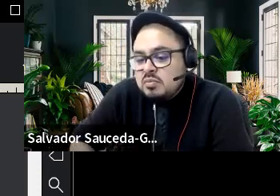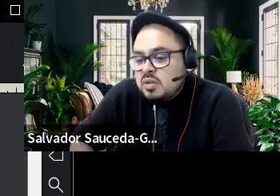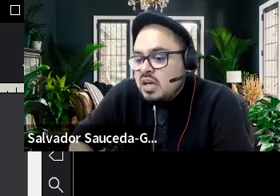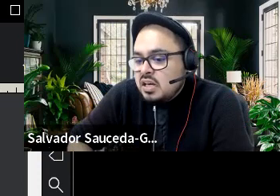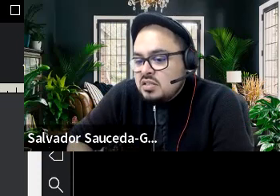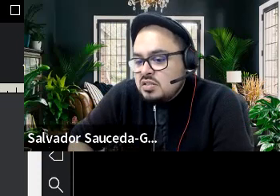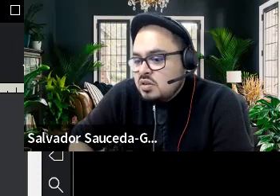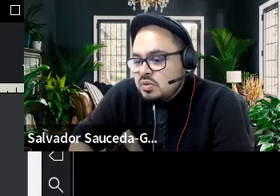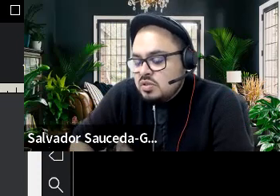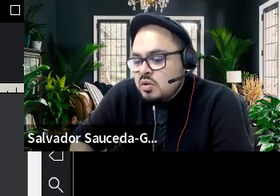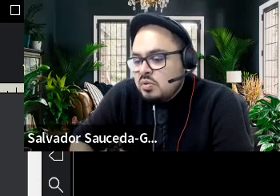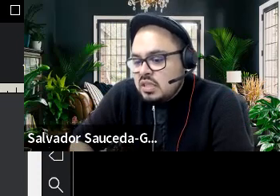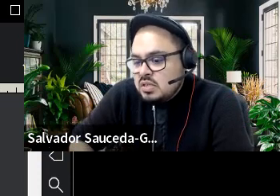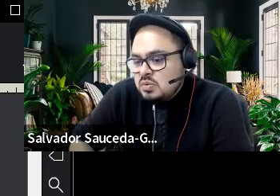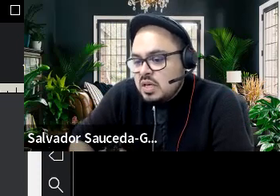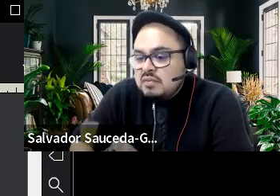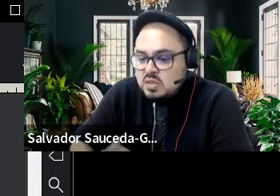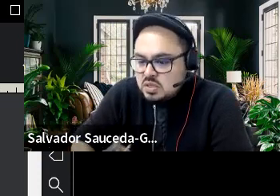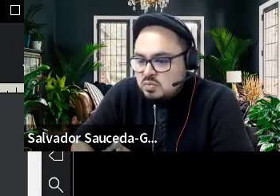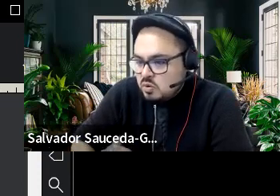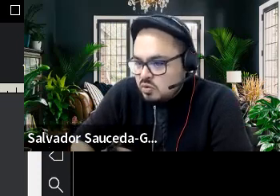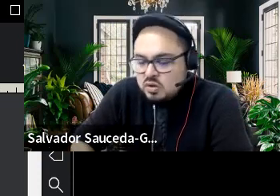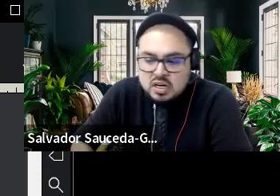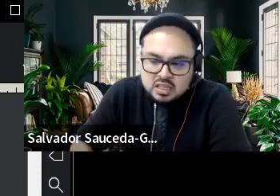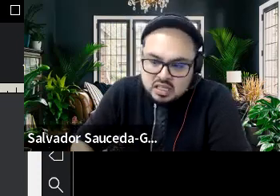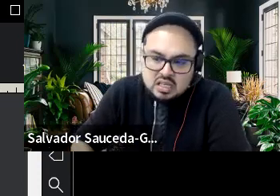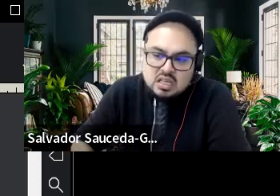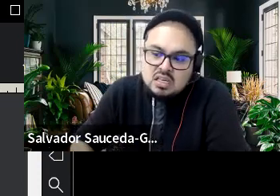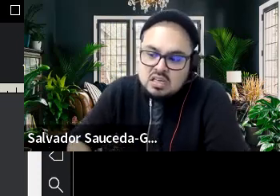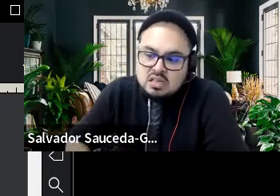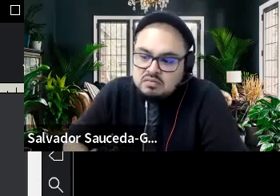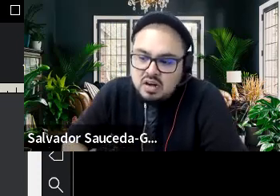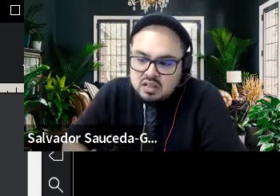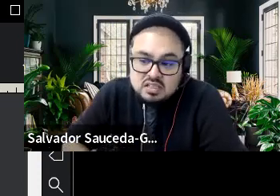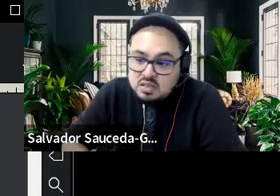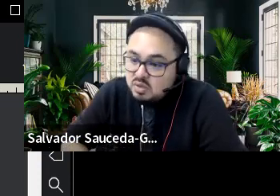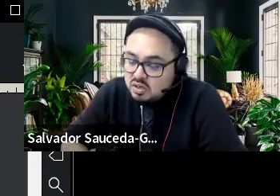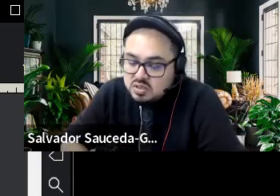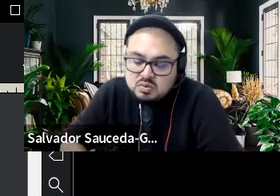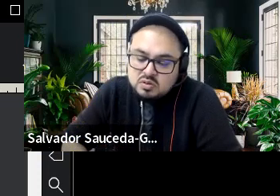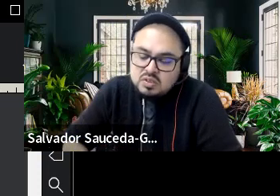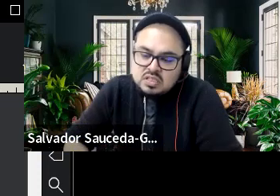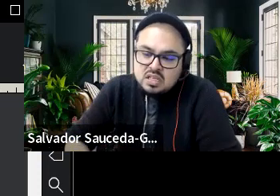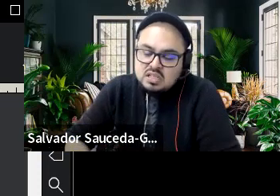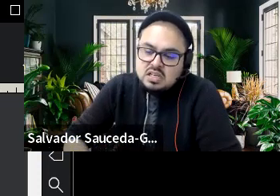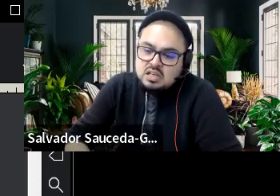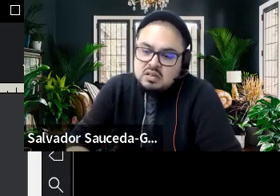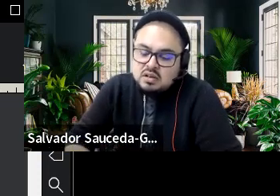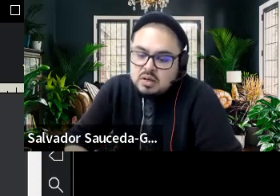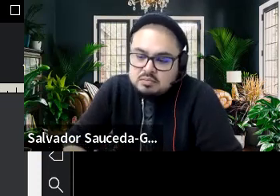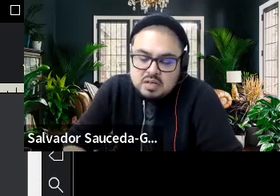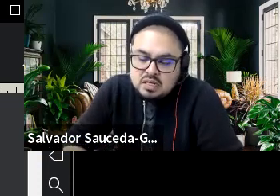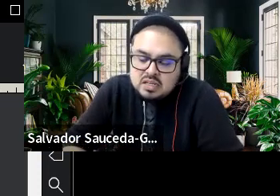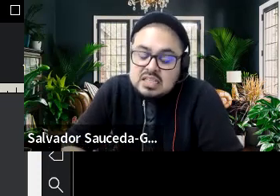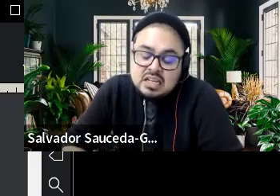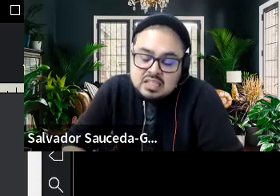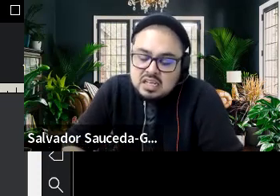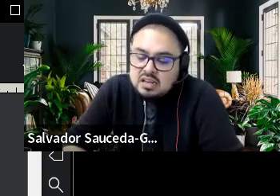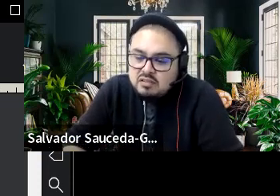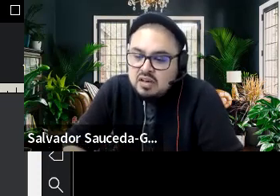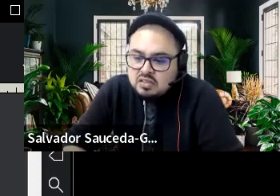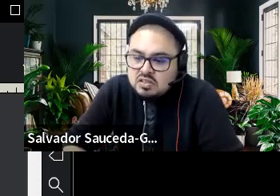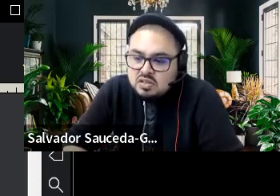looking out for the block and I just know what this, if this is approved or anything fairly similar is approved, it's gonna take it's